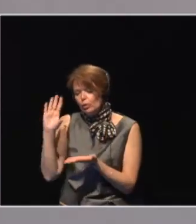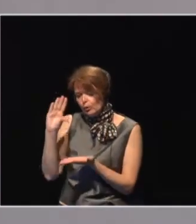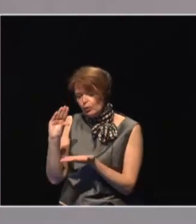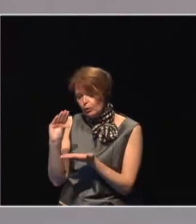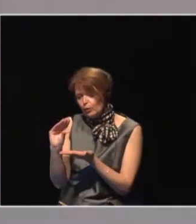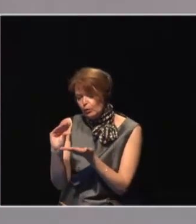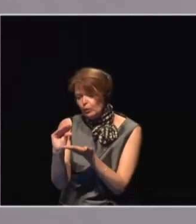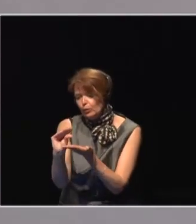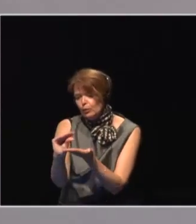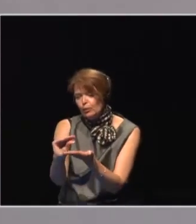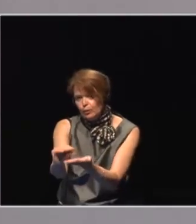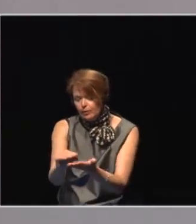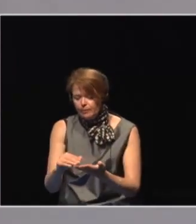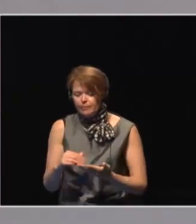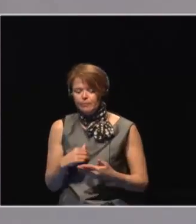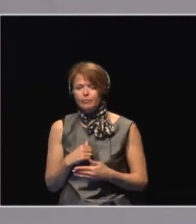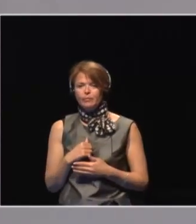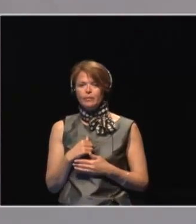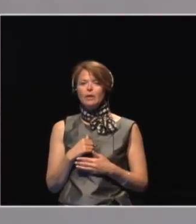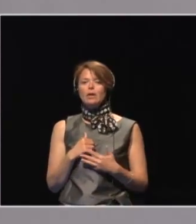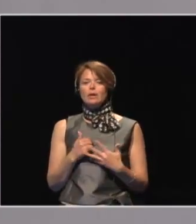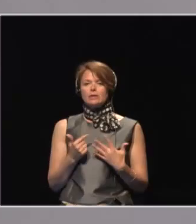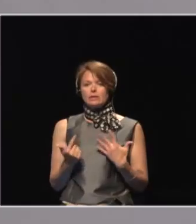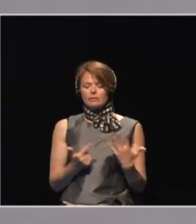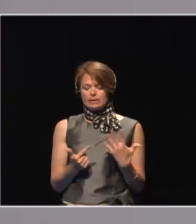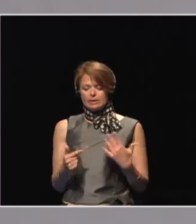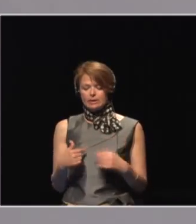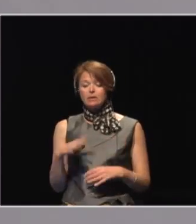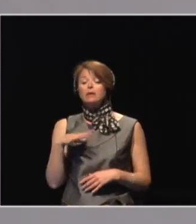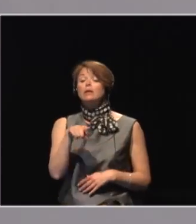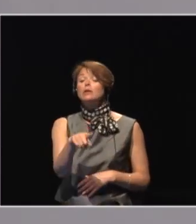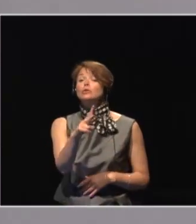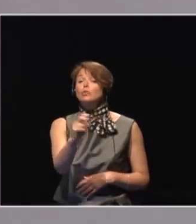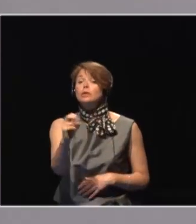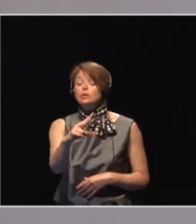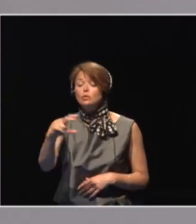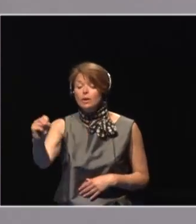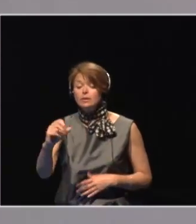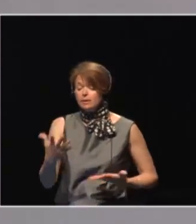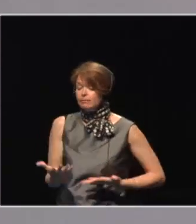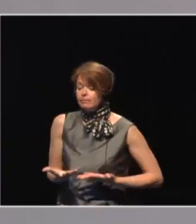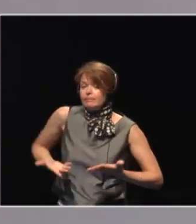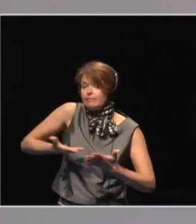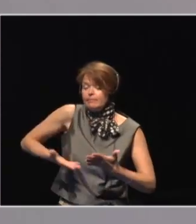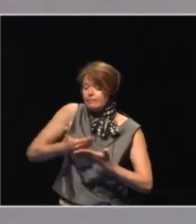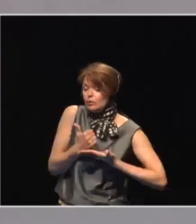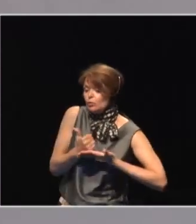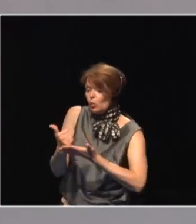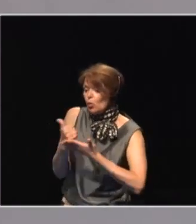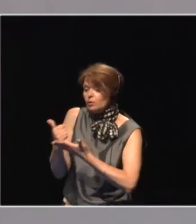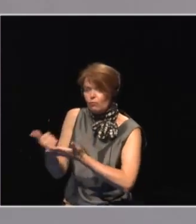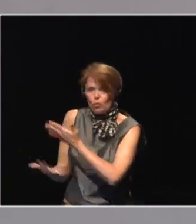17.18, by 2020, enhance capacity building support to developing countries to increase significantly